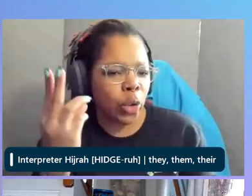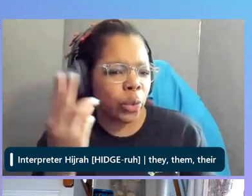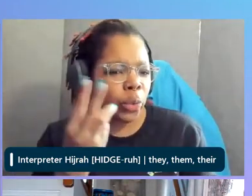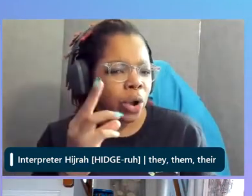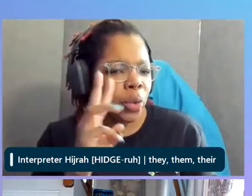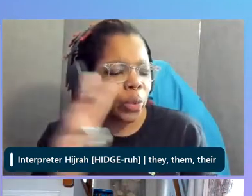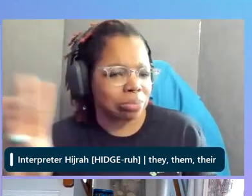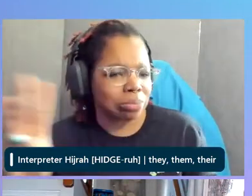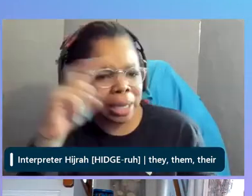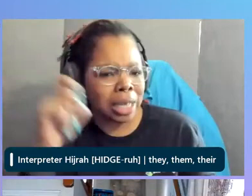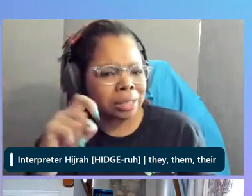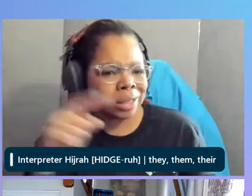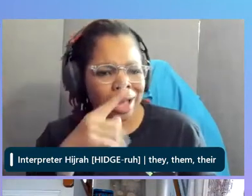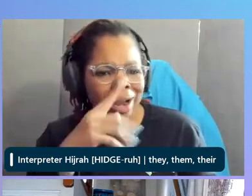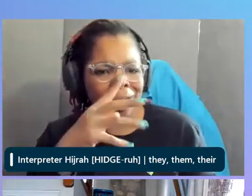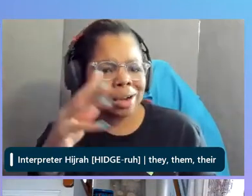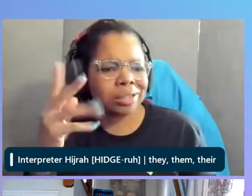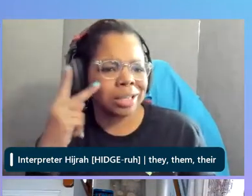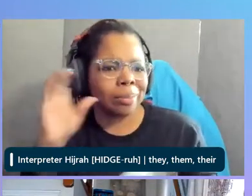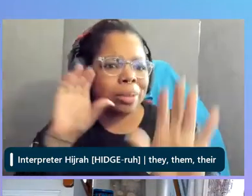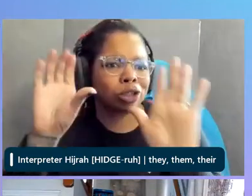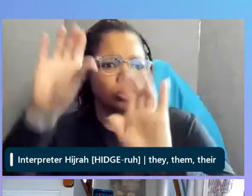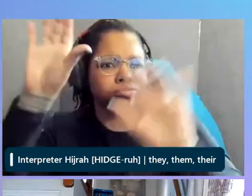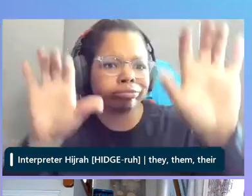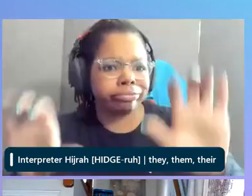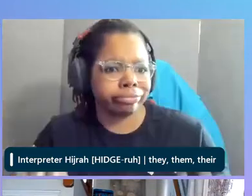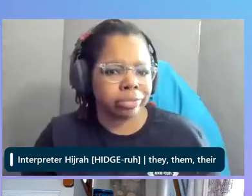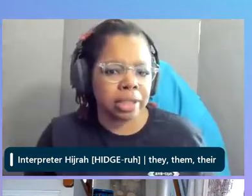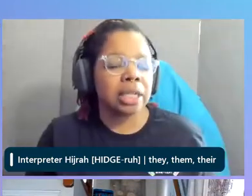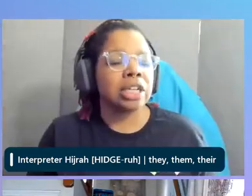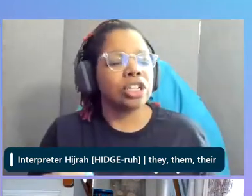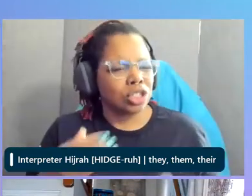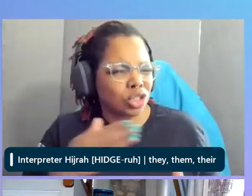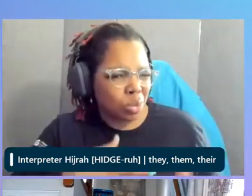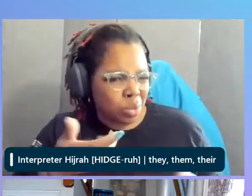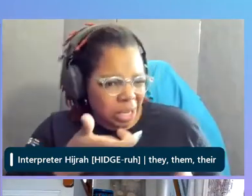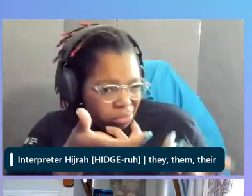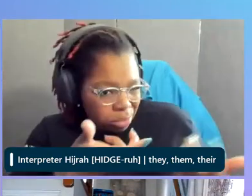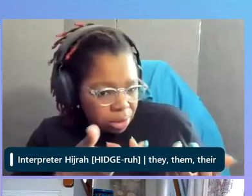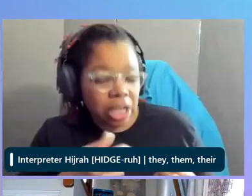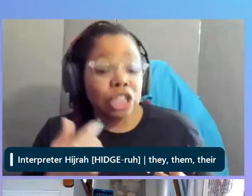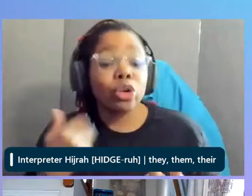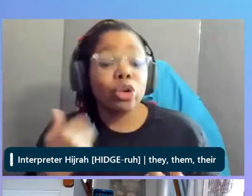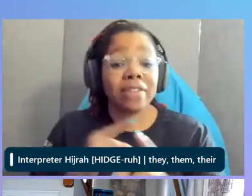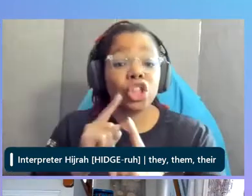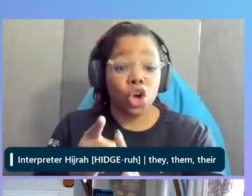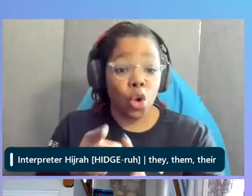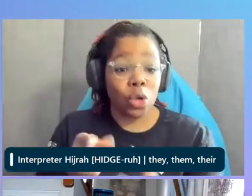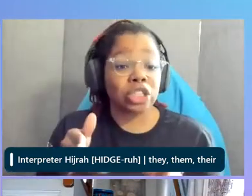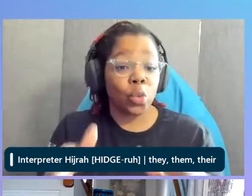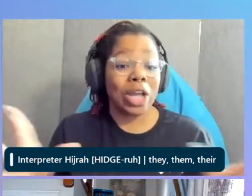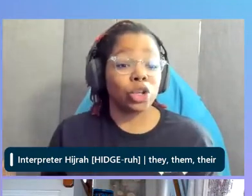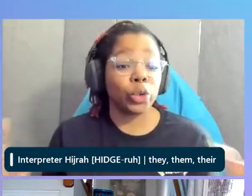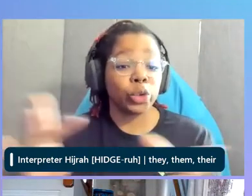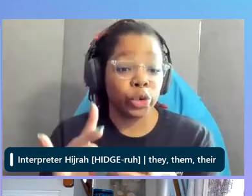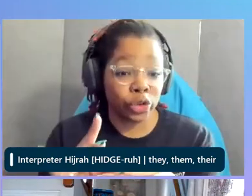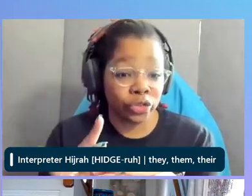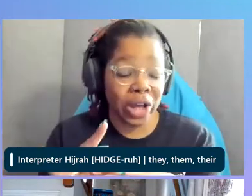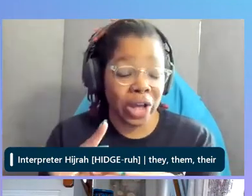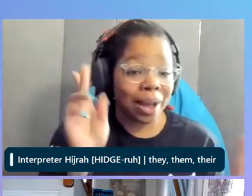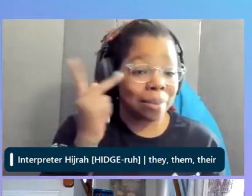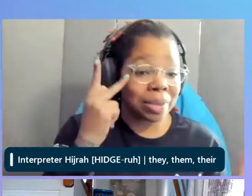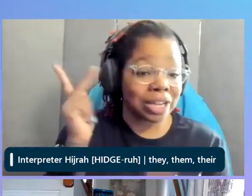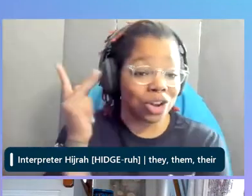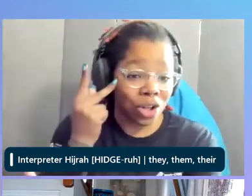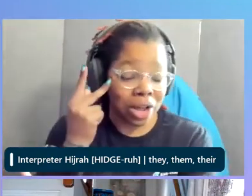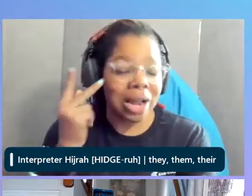barbecue. So meet us halfway. And having the goal as a way to unify these political factions meant